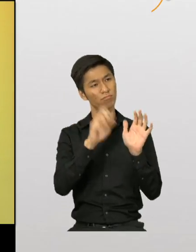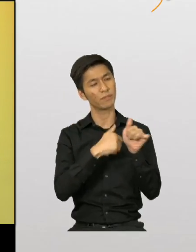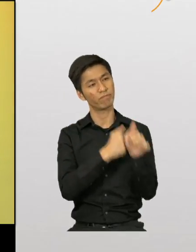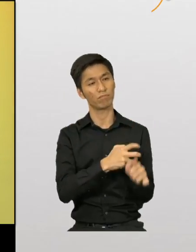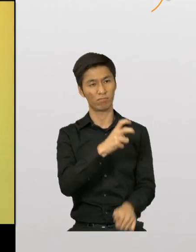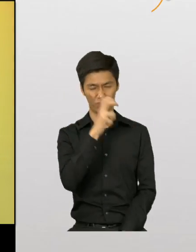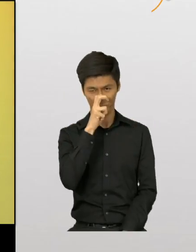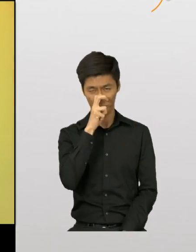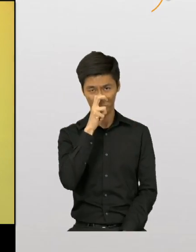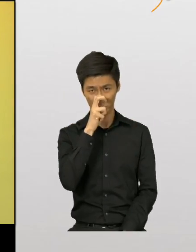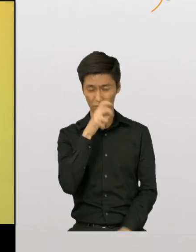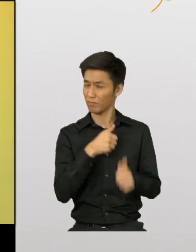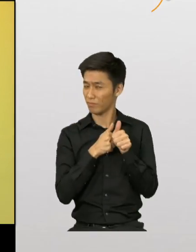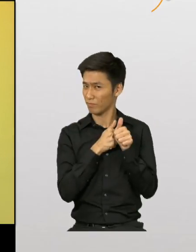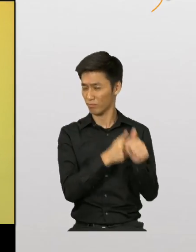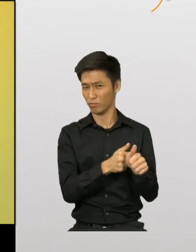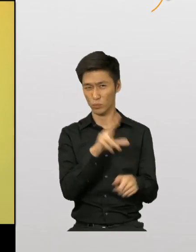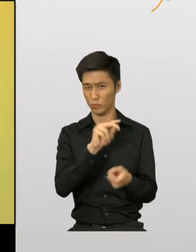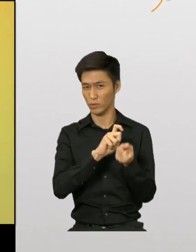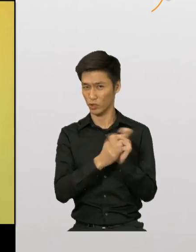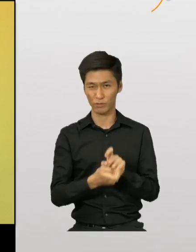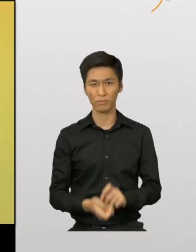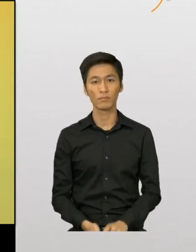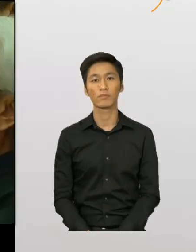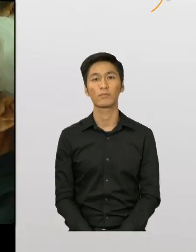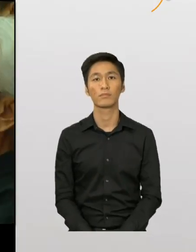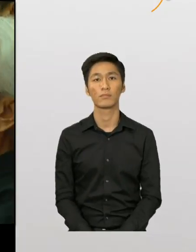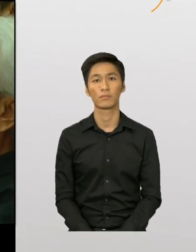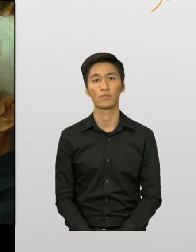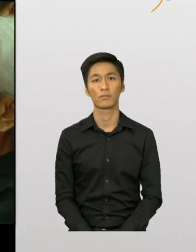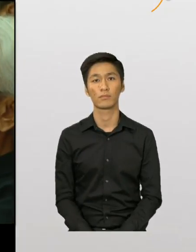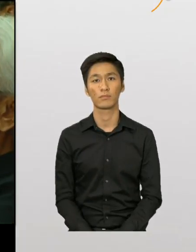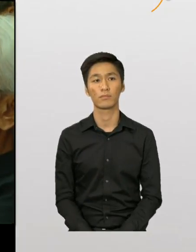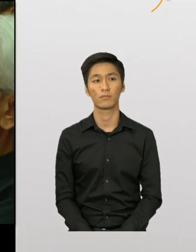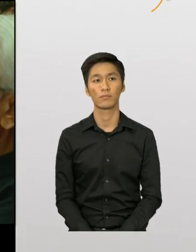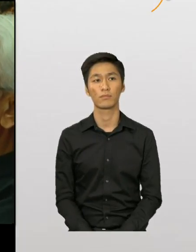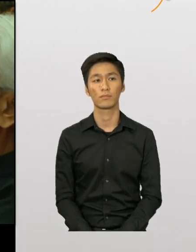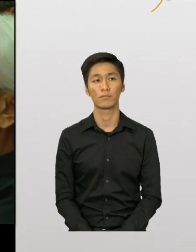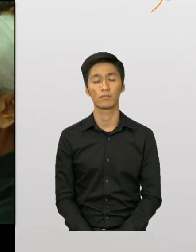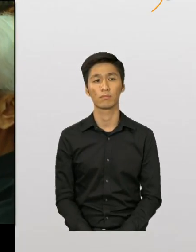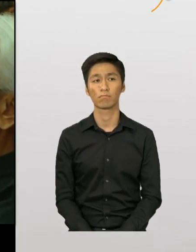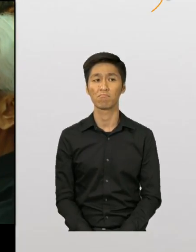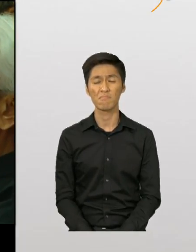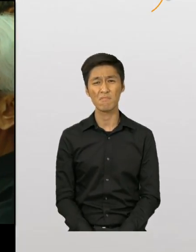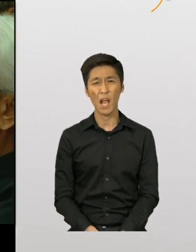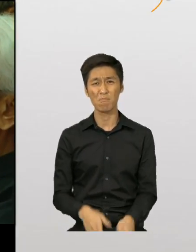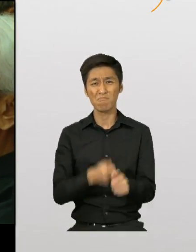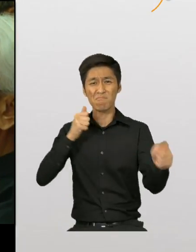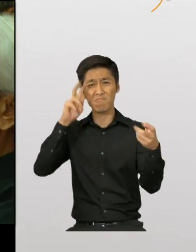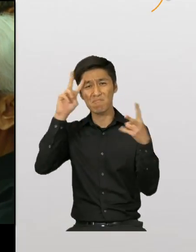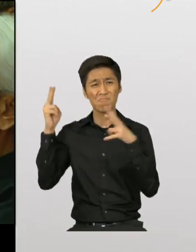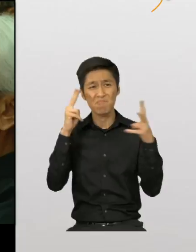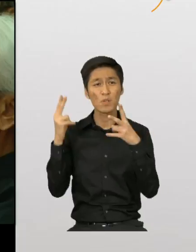must proceed strictly in accordance with its terms. To avoid any misunderstanding, Foreign Minister